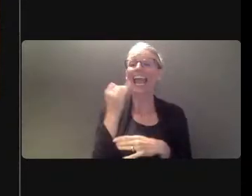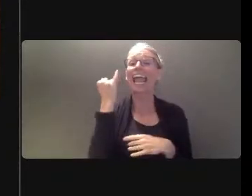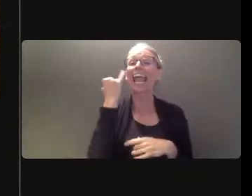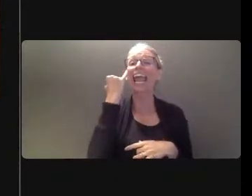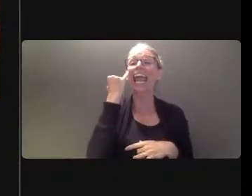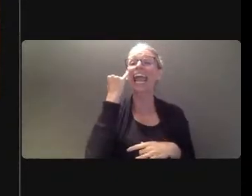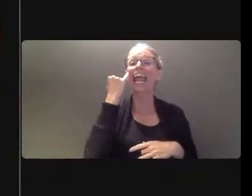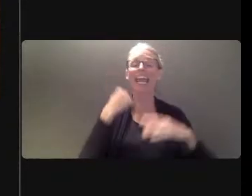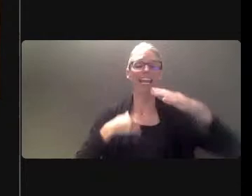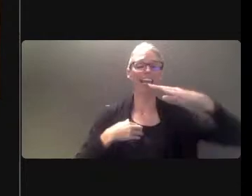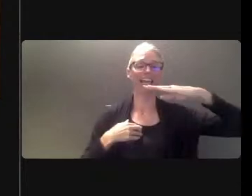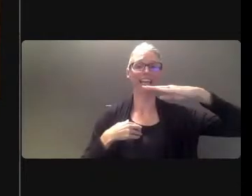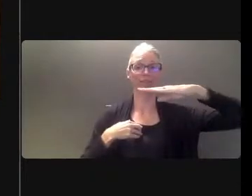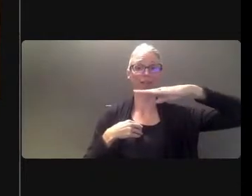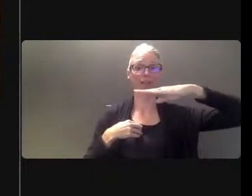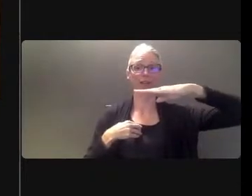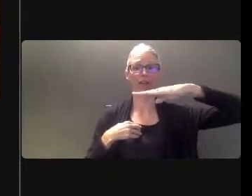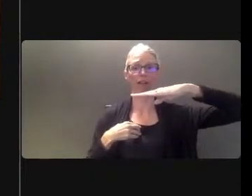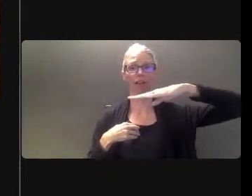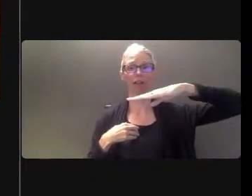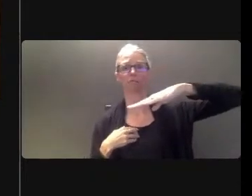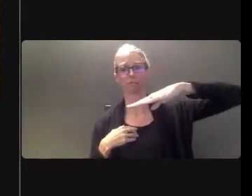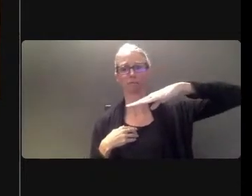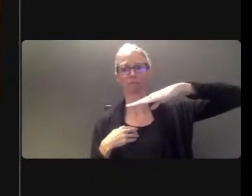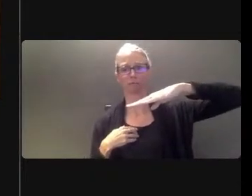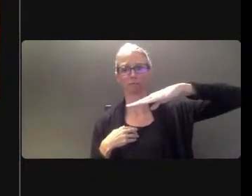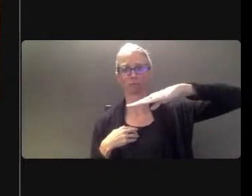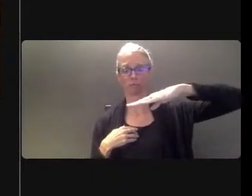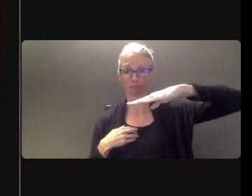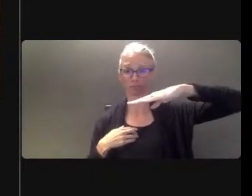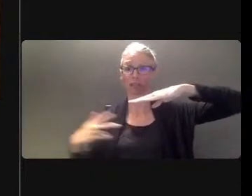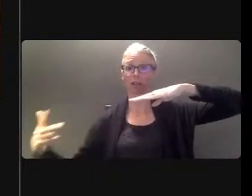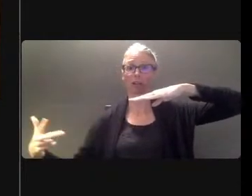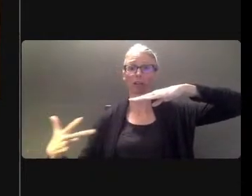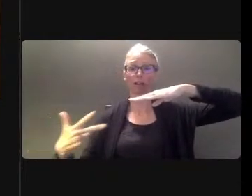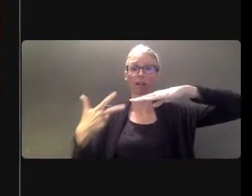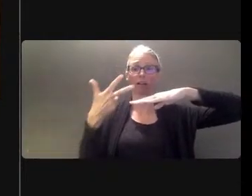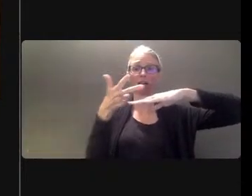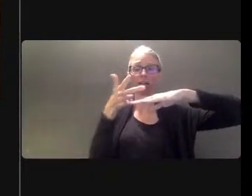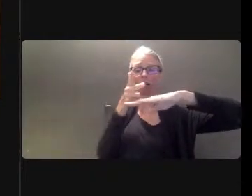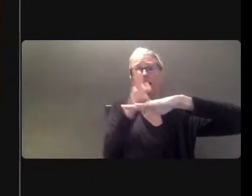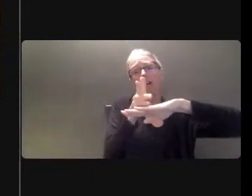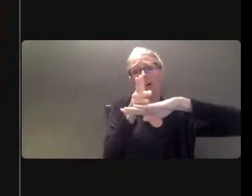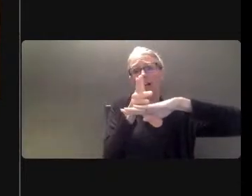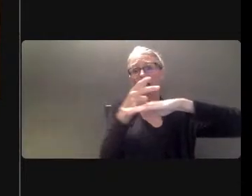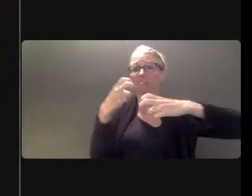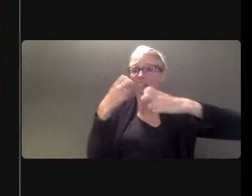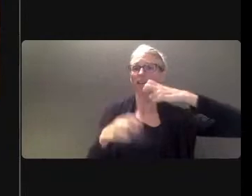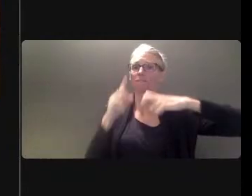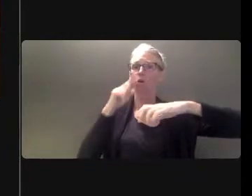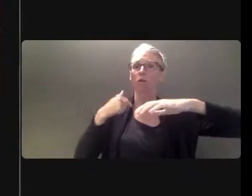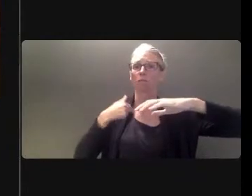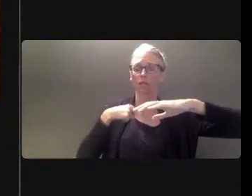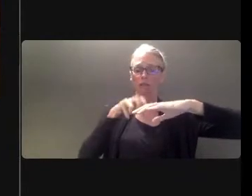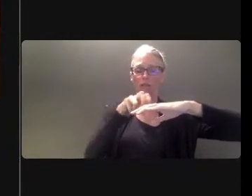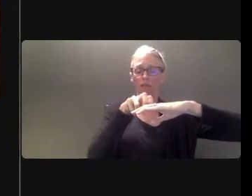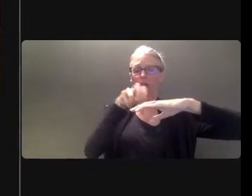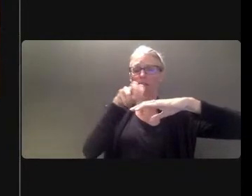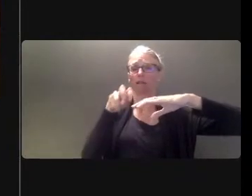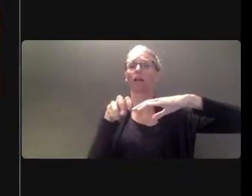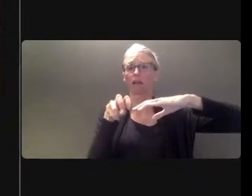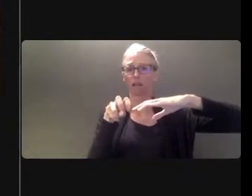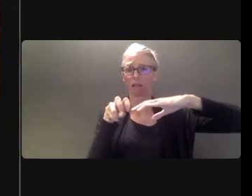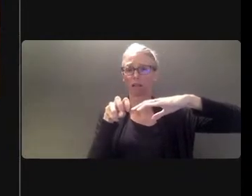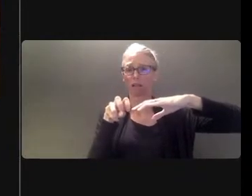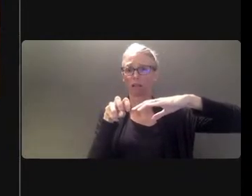whichever slant, that can make it easier or harder to get in out of the car. Or that, I know I've transferred out of a car before, and then